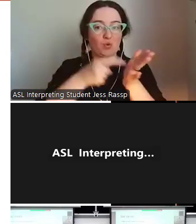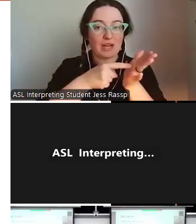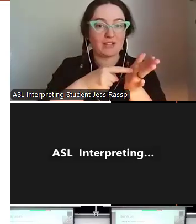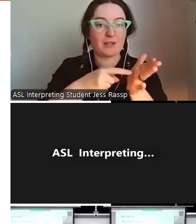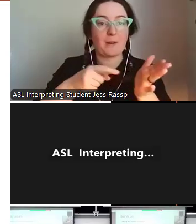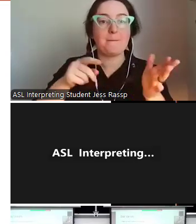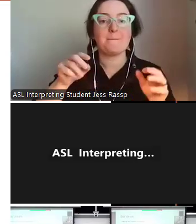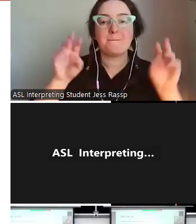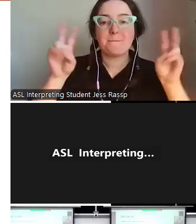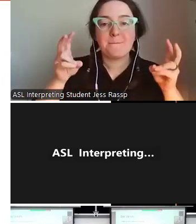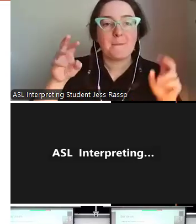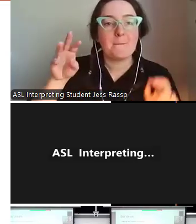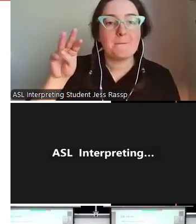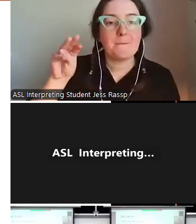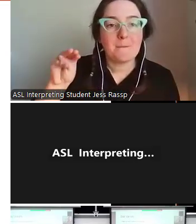the